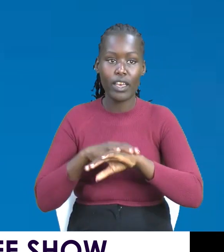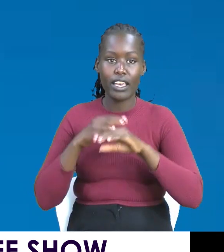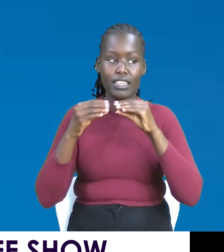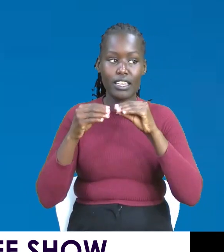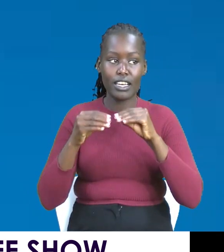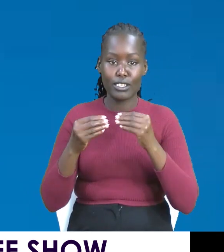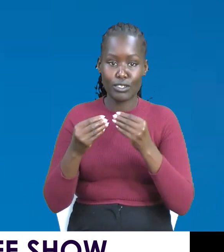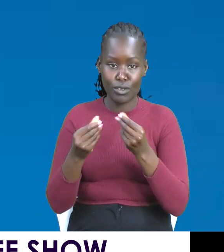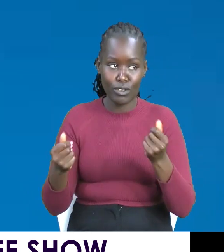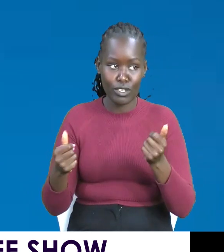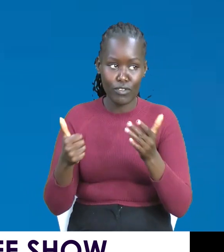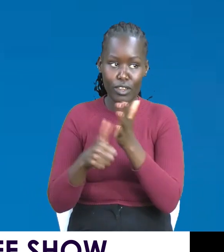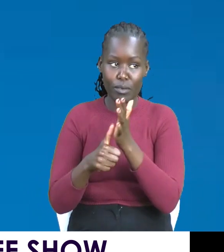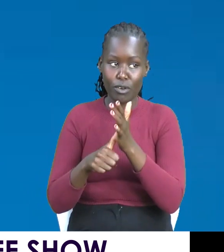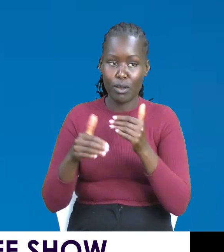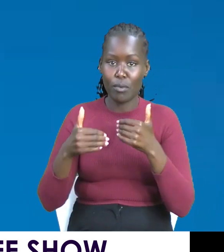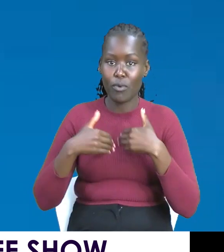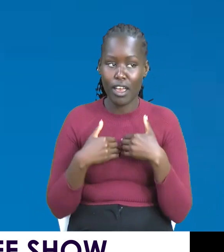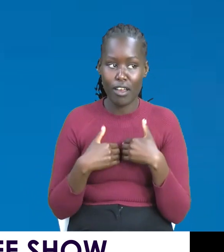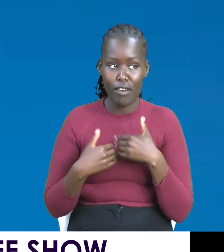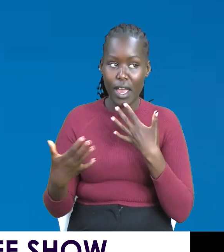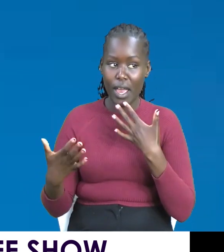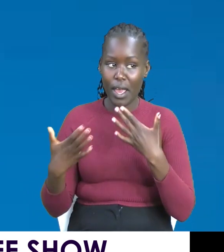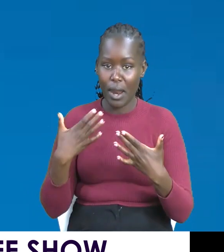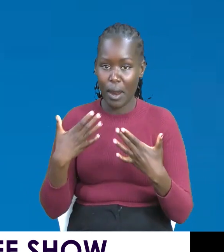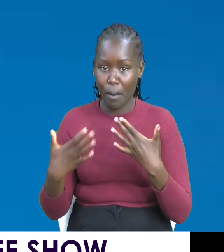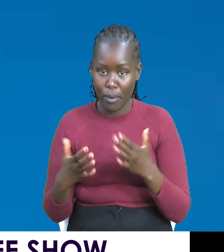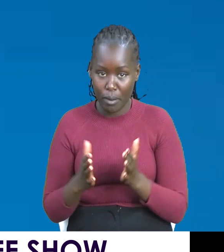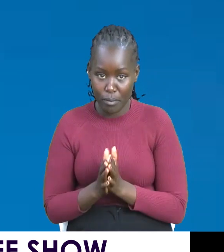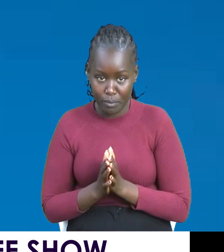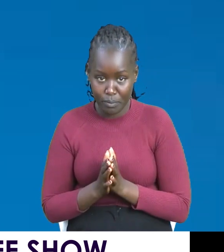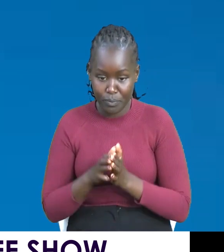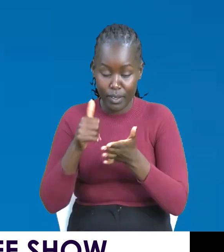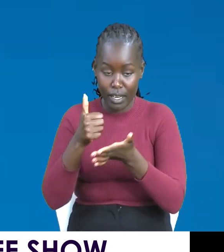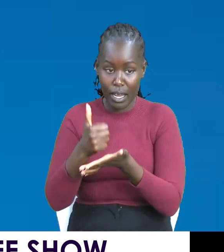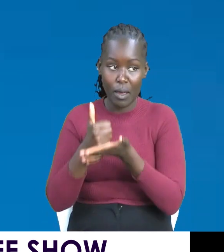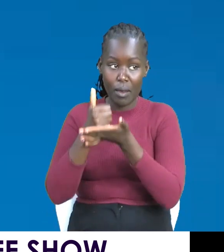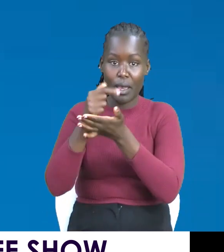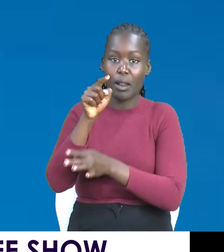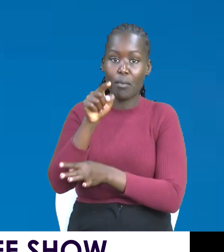the troubles we are facing today. And maybe I'm just helping